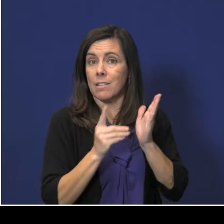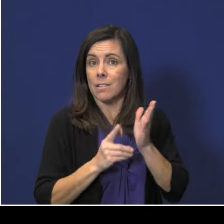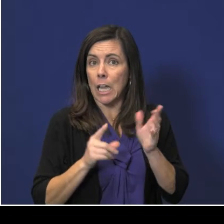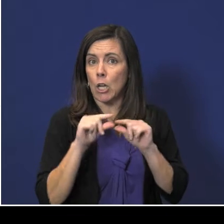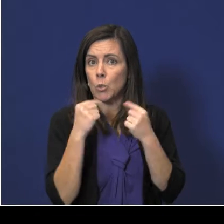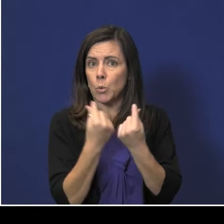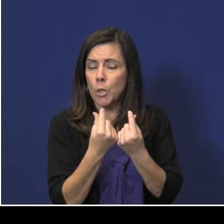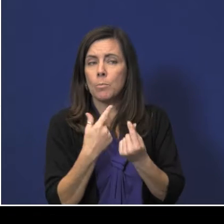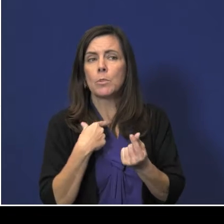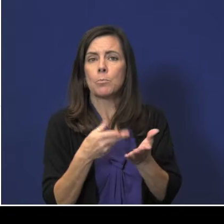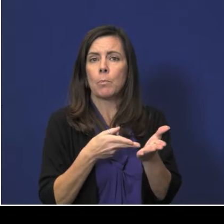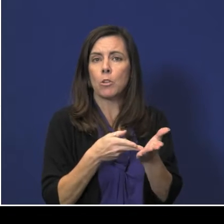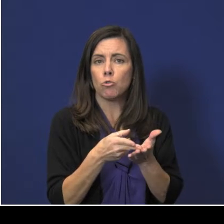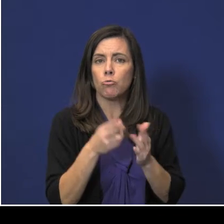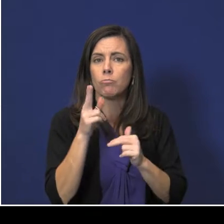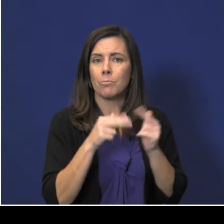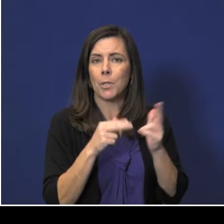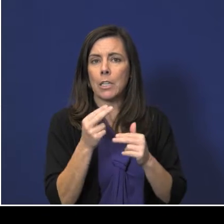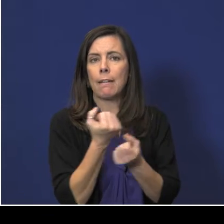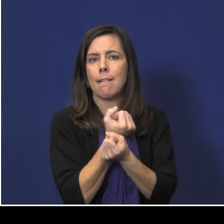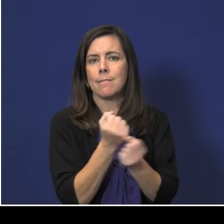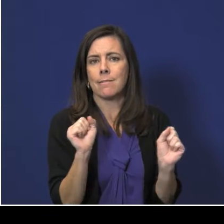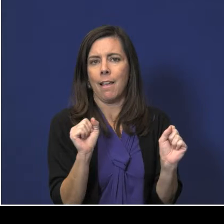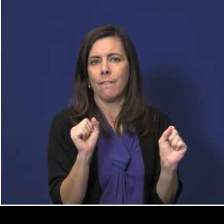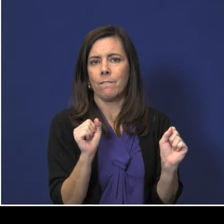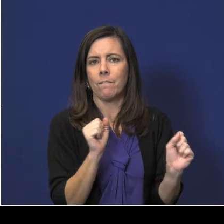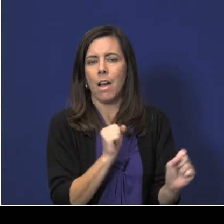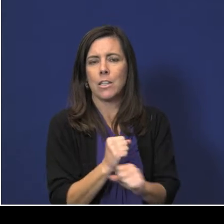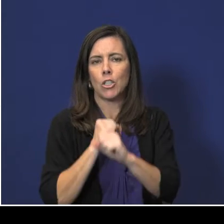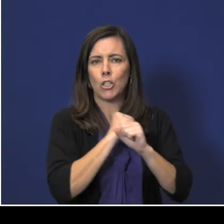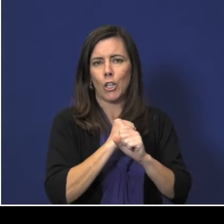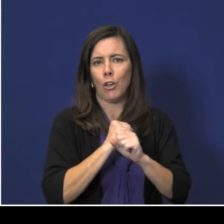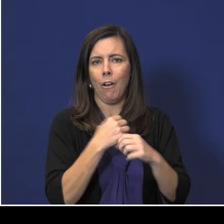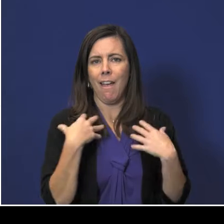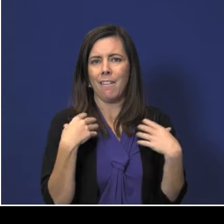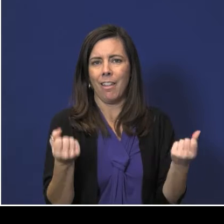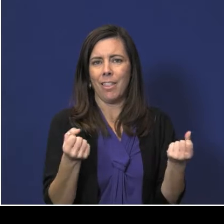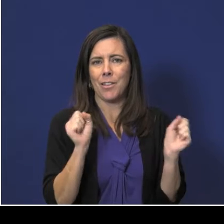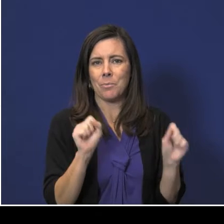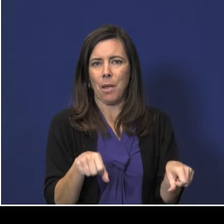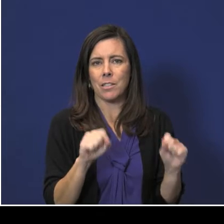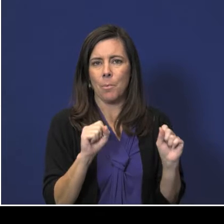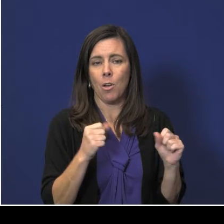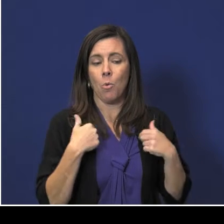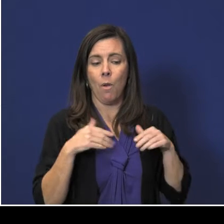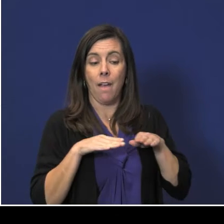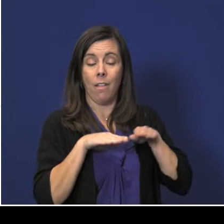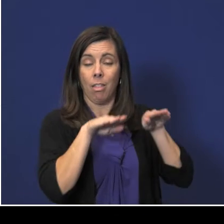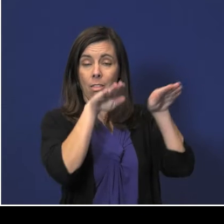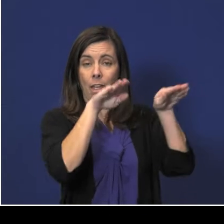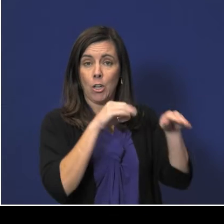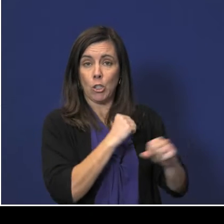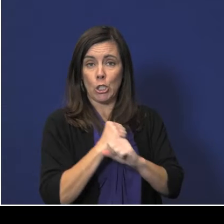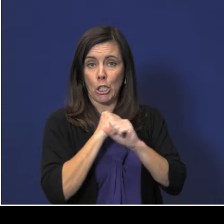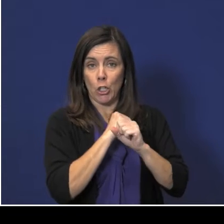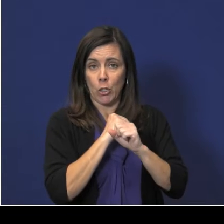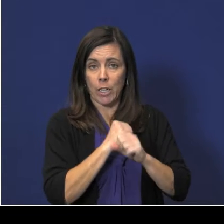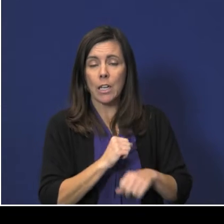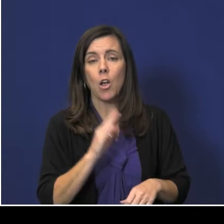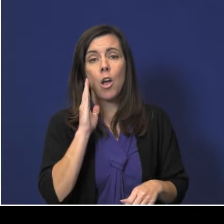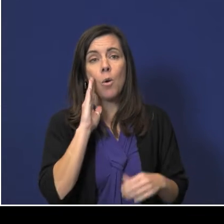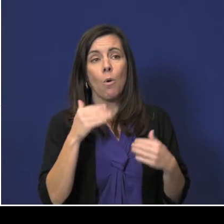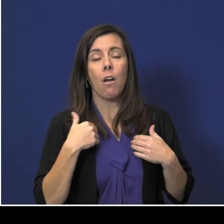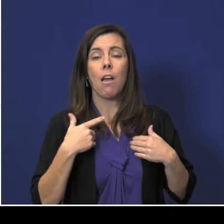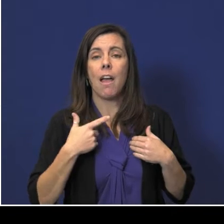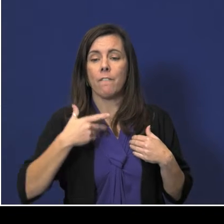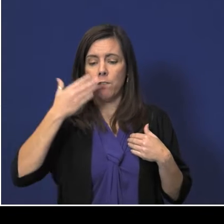make sure that this building is as safe, secure, and healthy as possible. We have layered the security, so there will be a vestibule